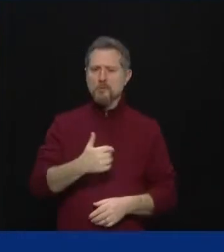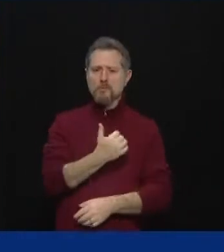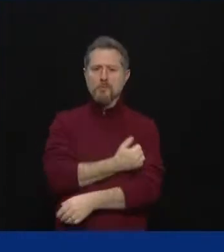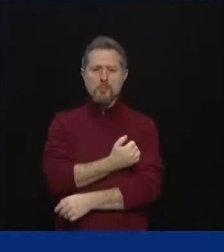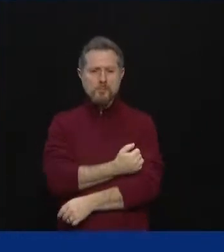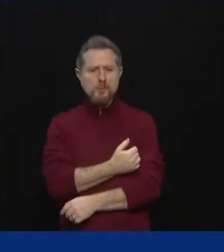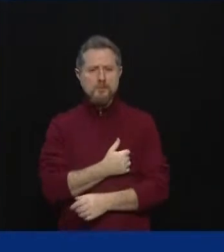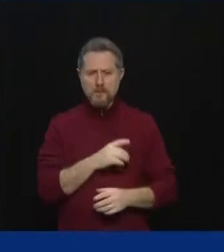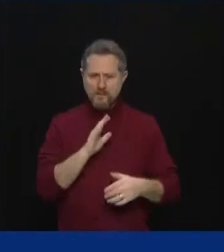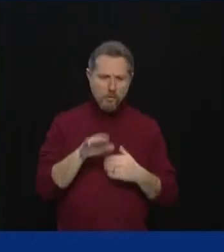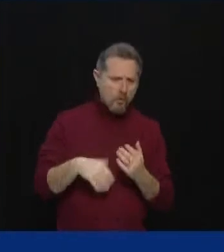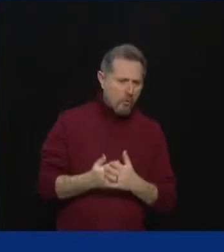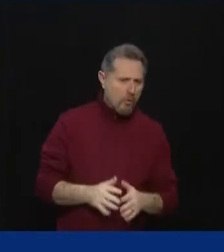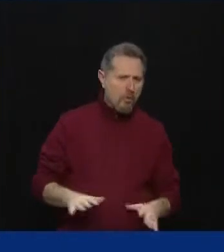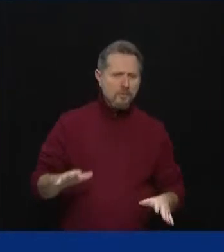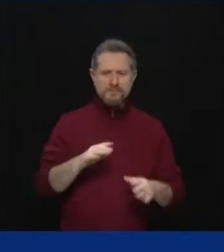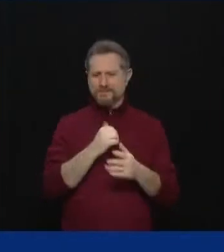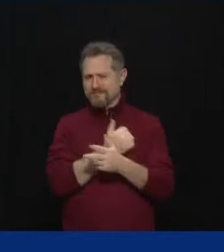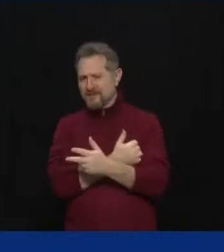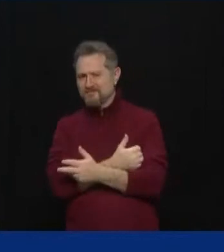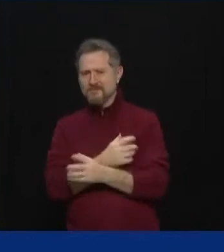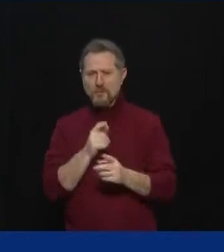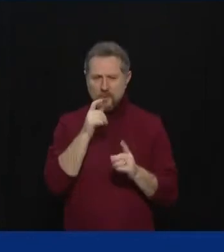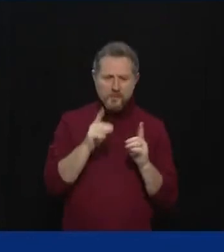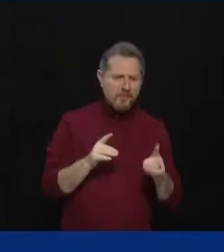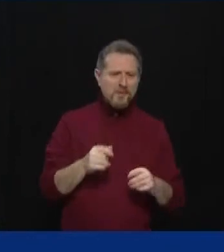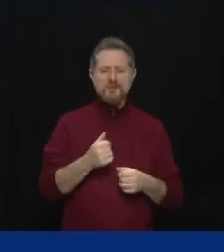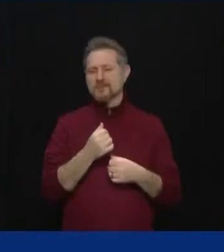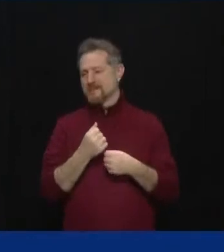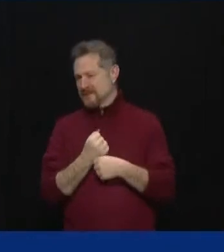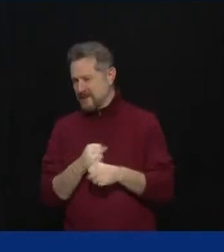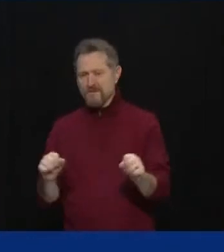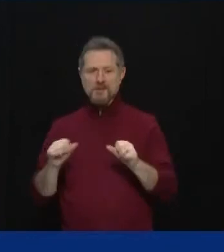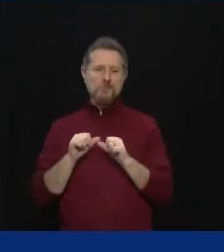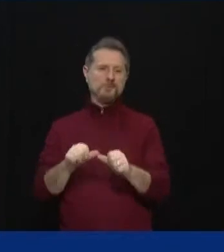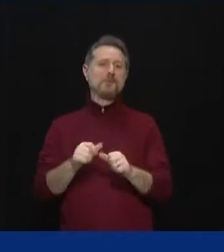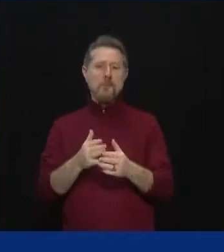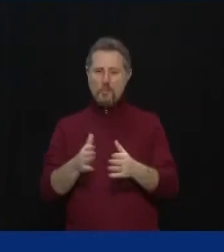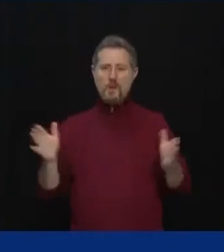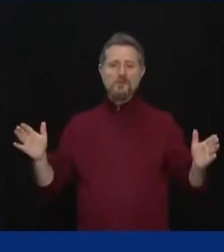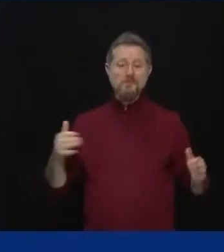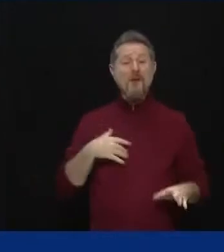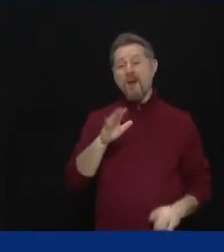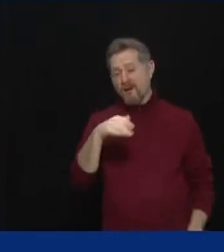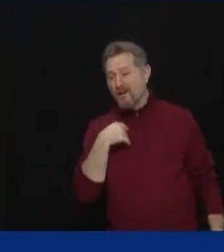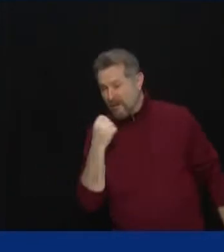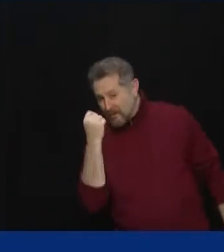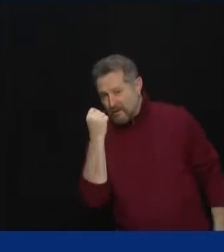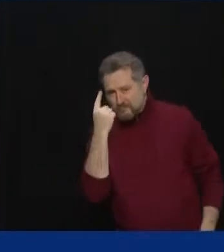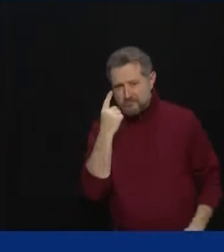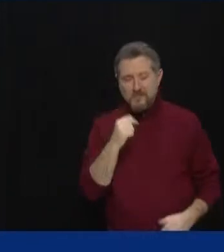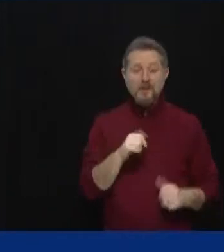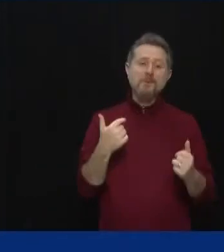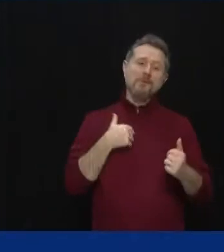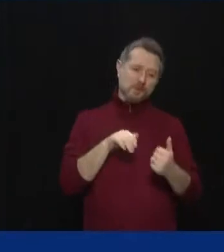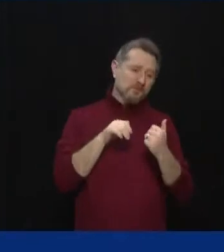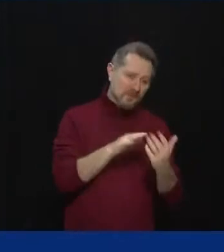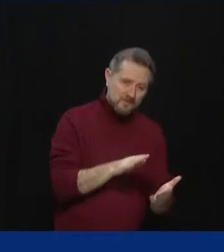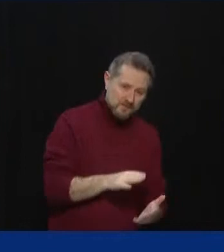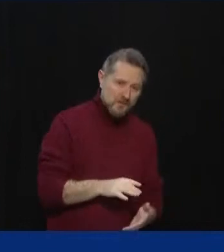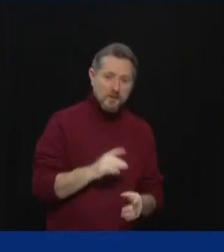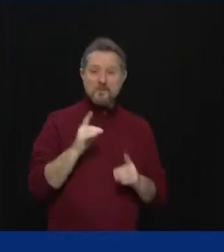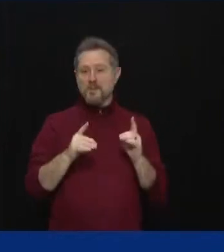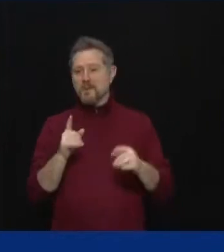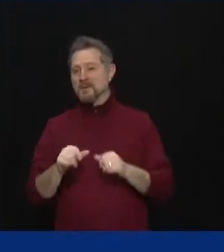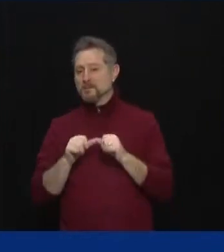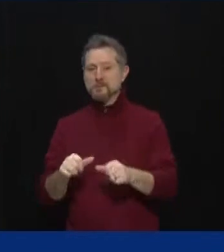vaccination and keeping people safe in that way. But we understand that there are other ways in which people have to be kept safe, and that